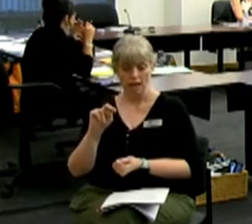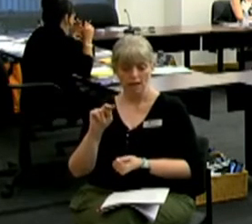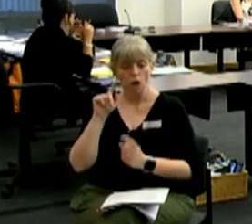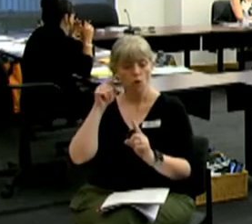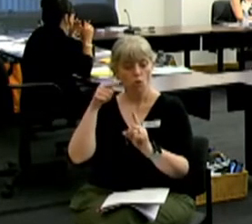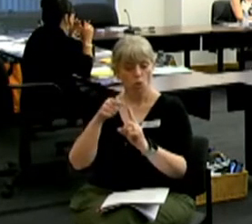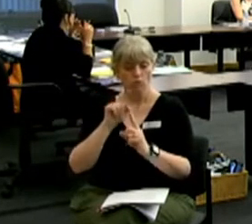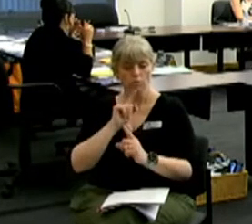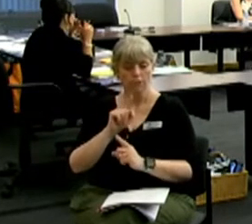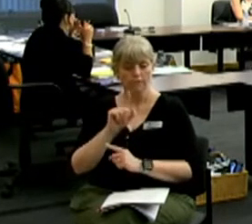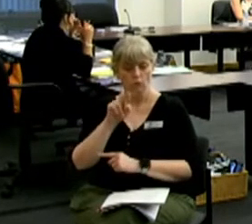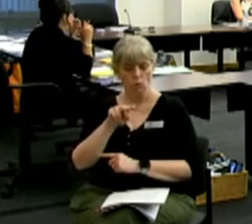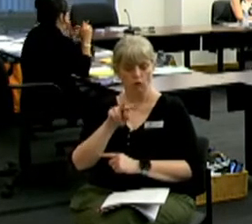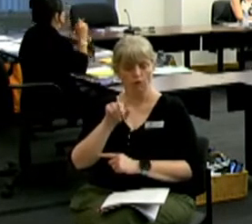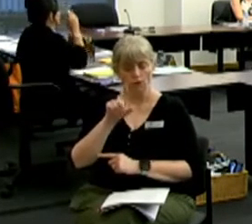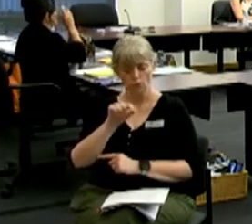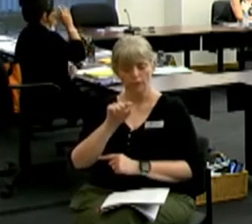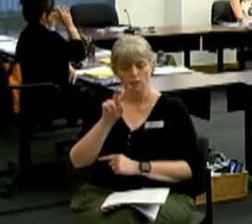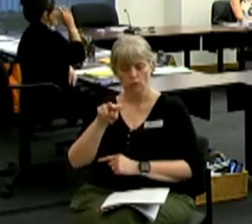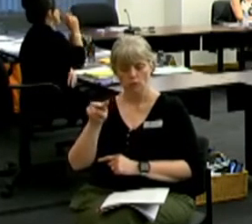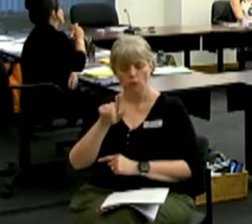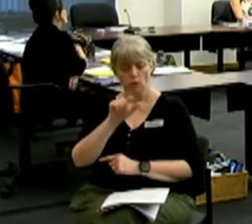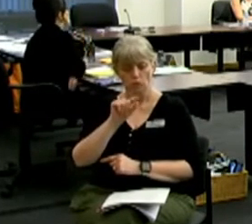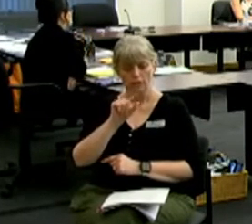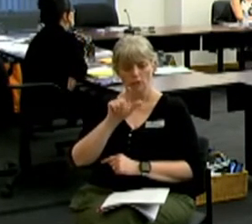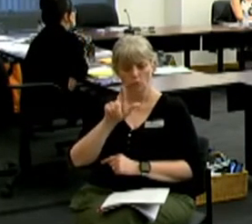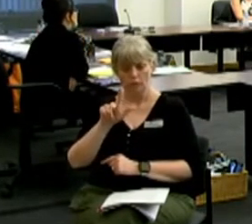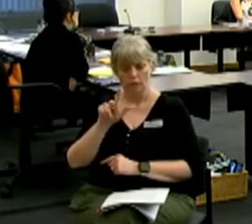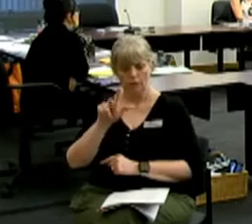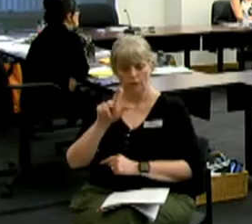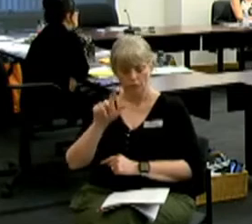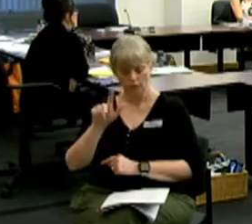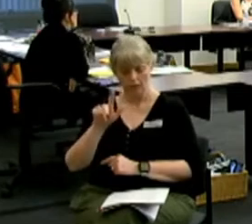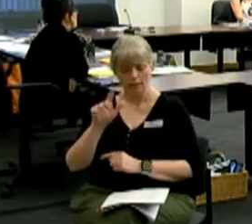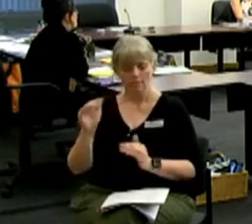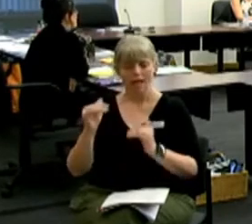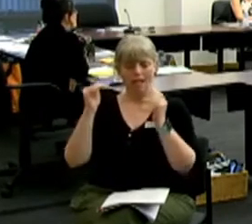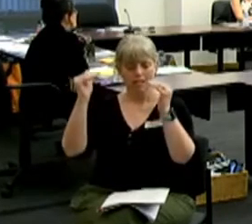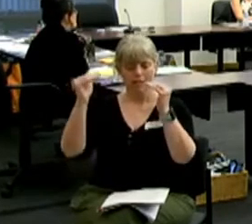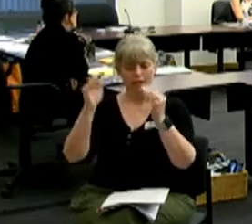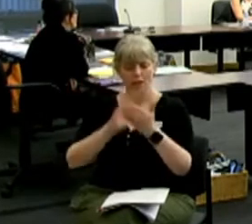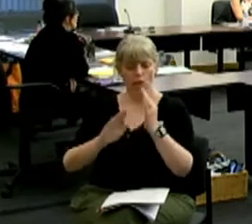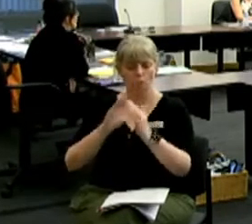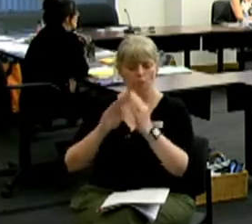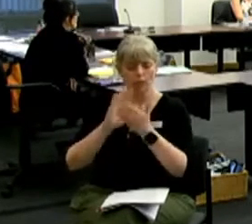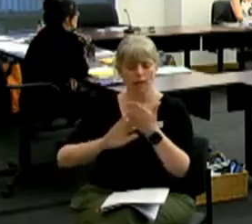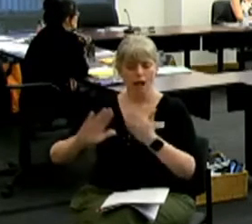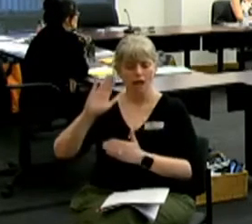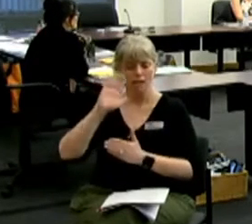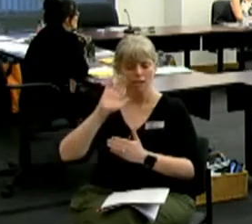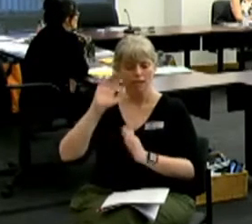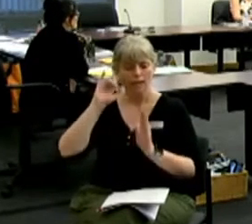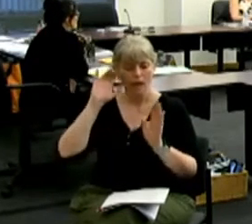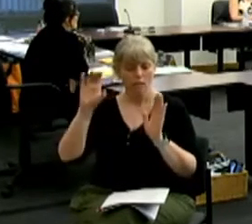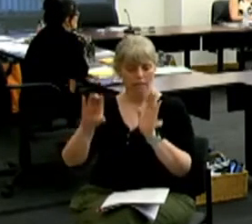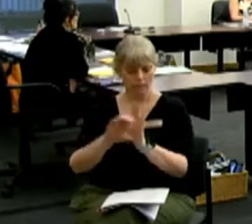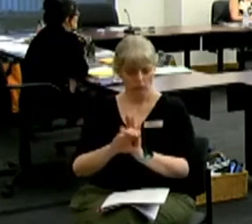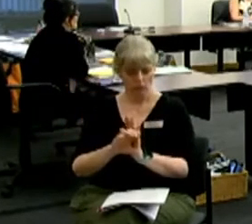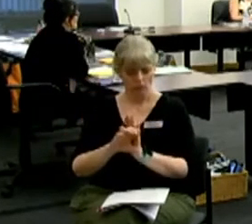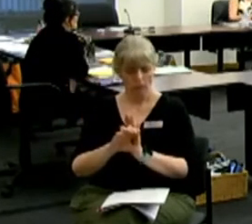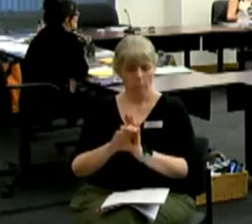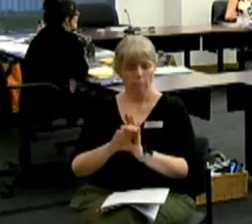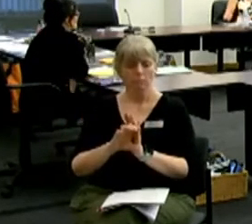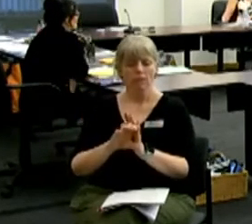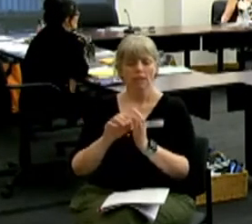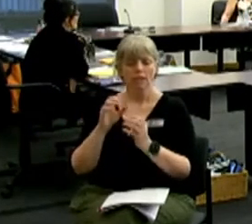are going to be for 2022 and 2023 to elevate community college image, develop strategic partnerships with